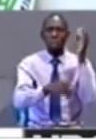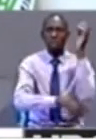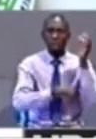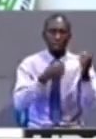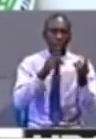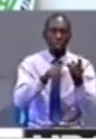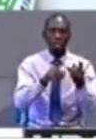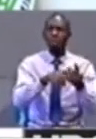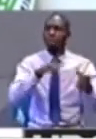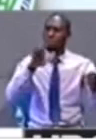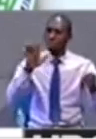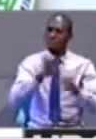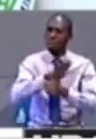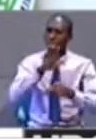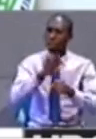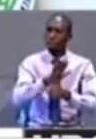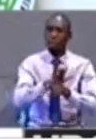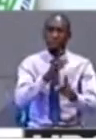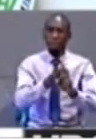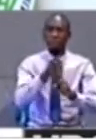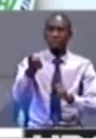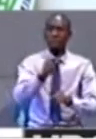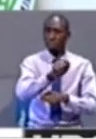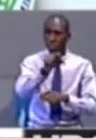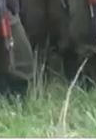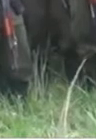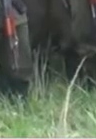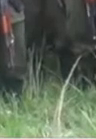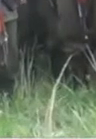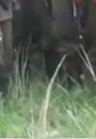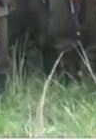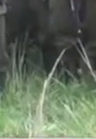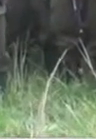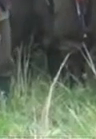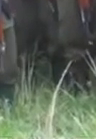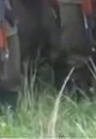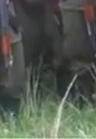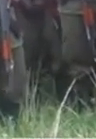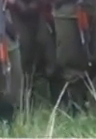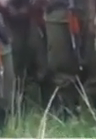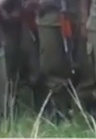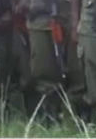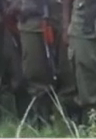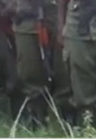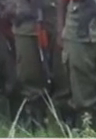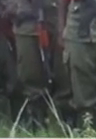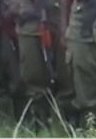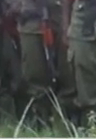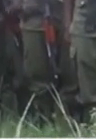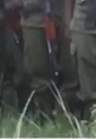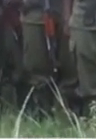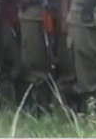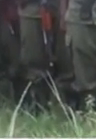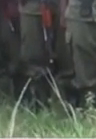massively here in Kampala, in other parts of the country. The president also justified why there has been heavy